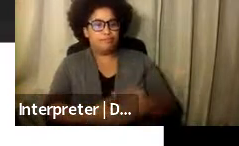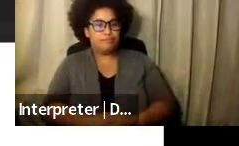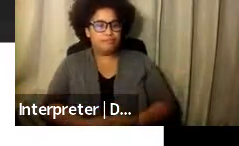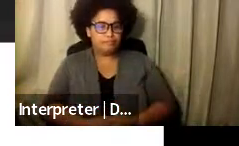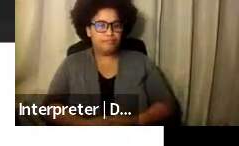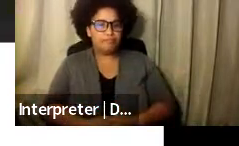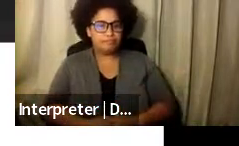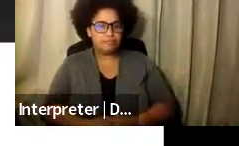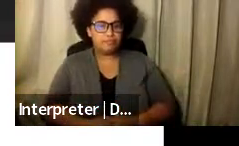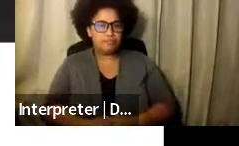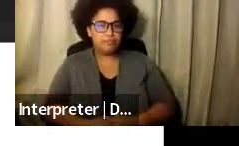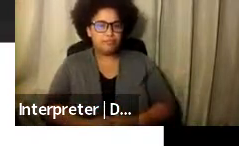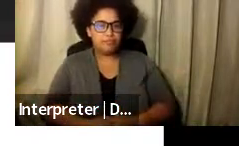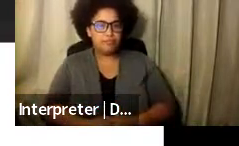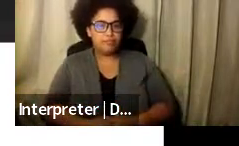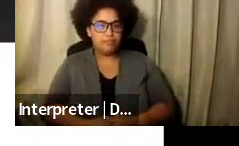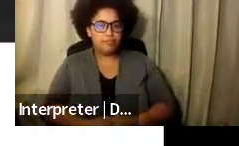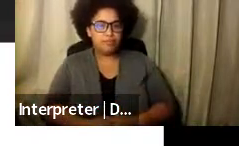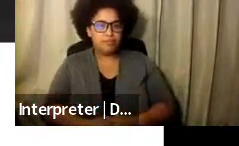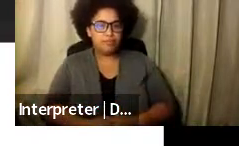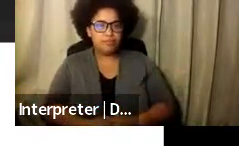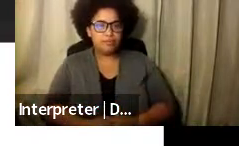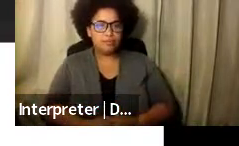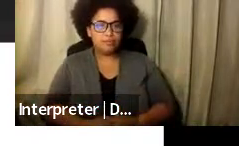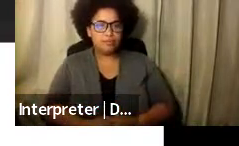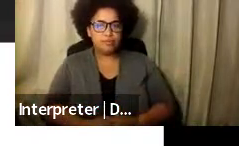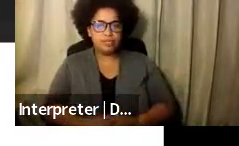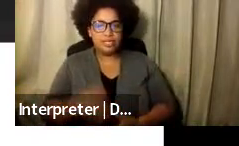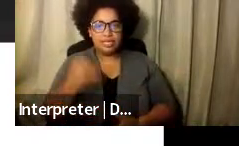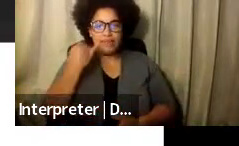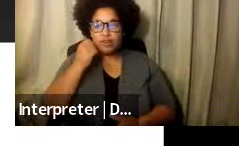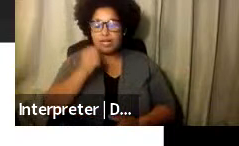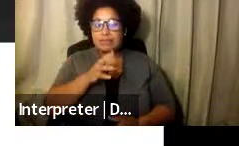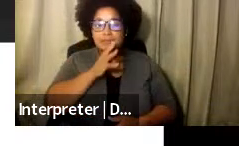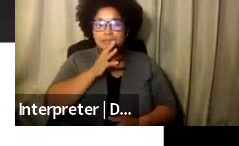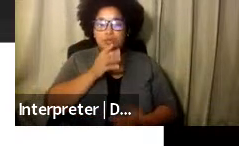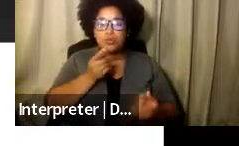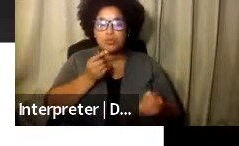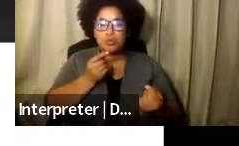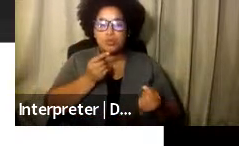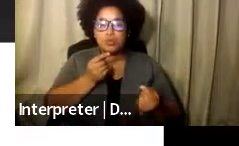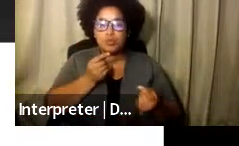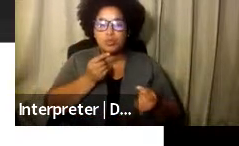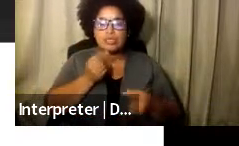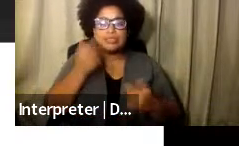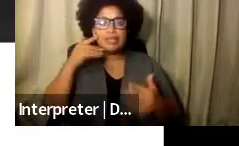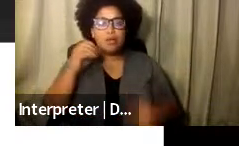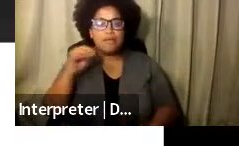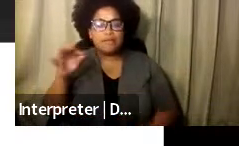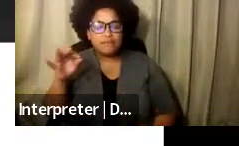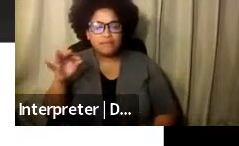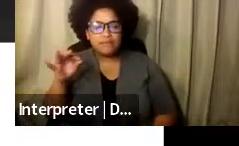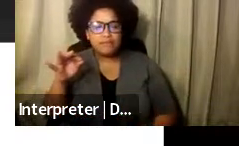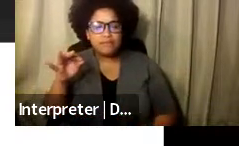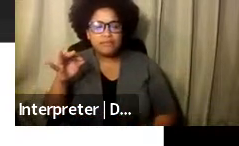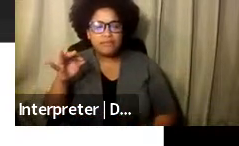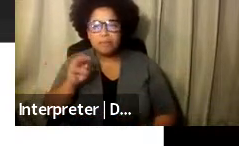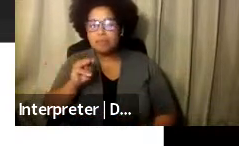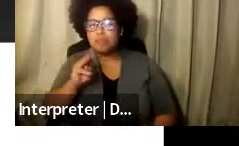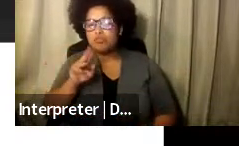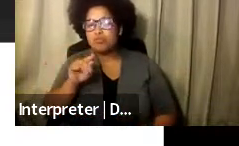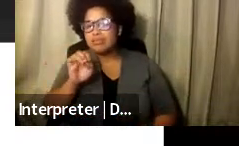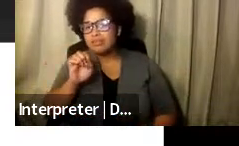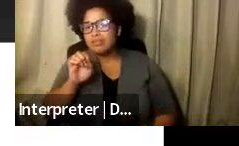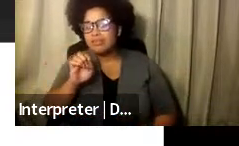to remind everyone that, when you are not speaking, to put yourself on mute. And if you happen to be